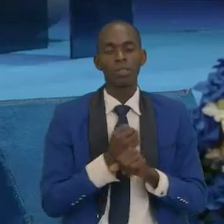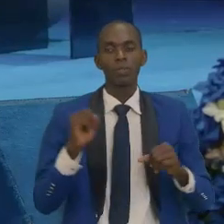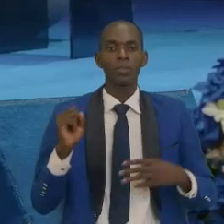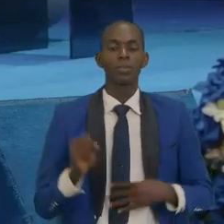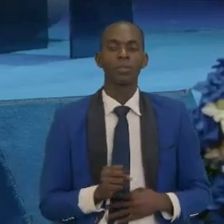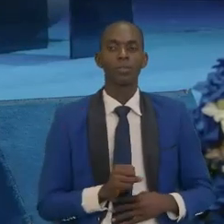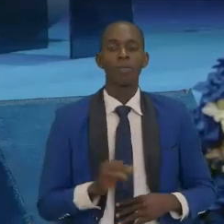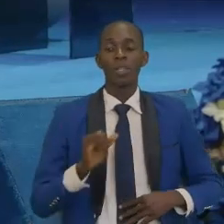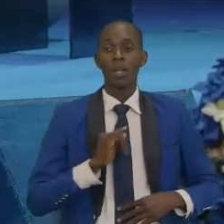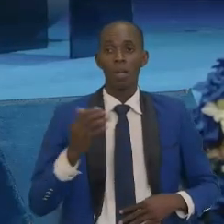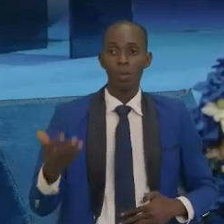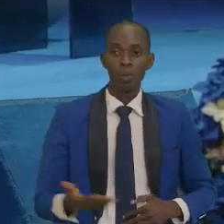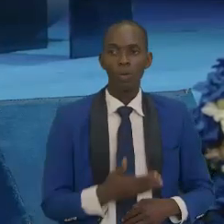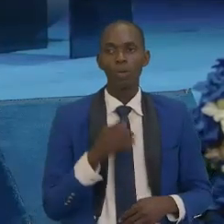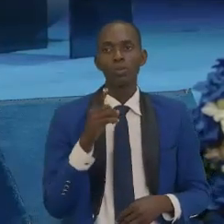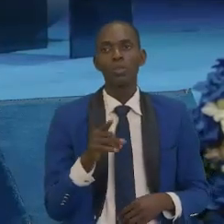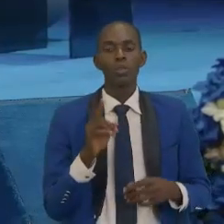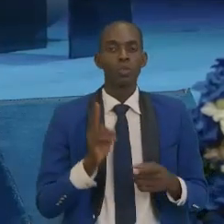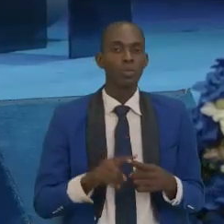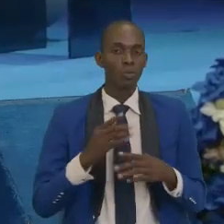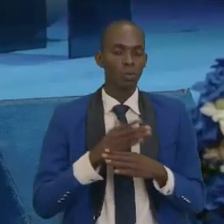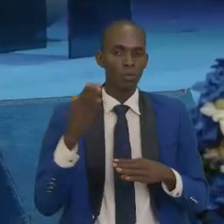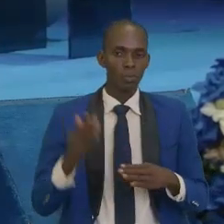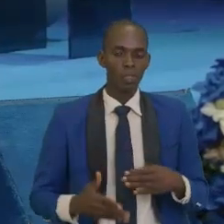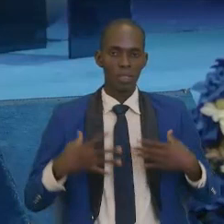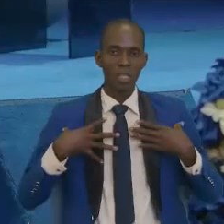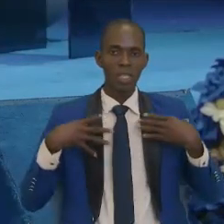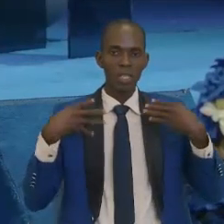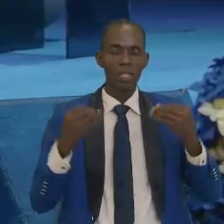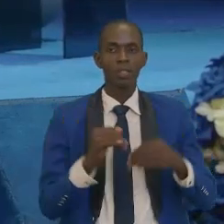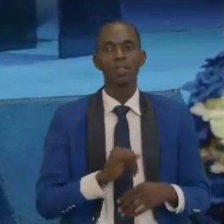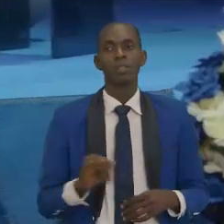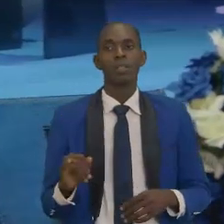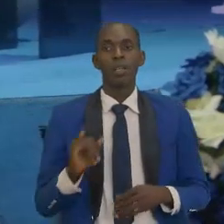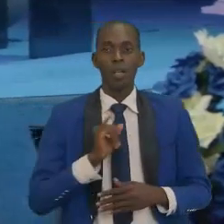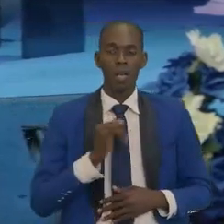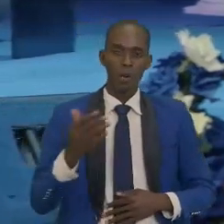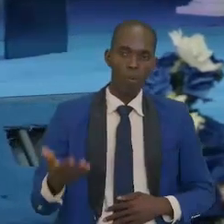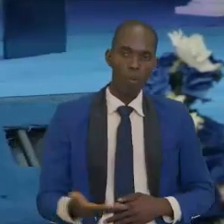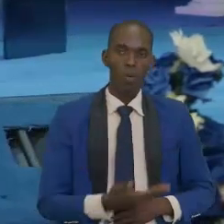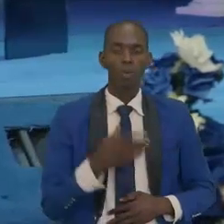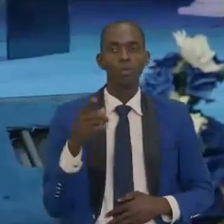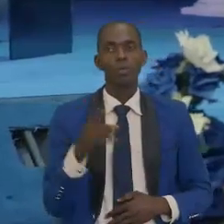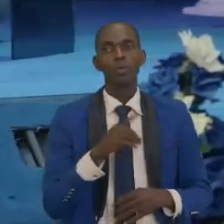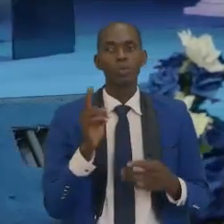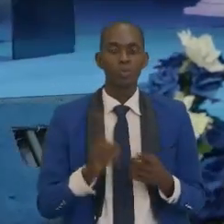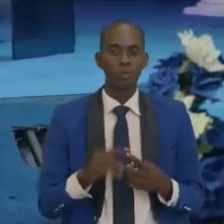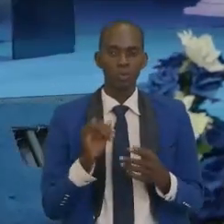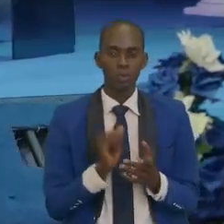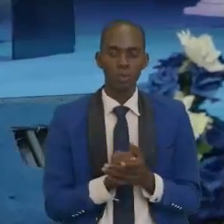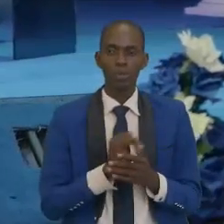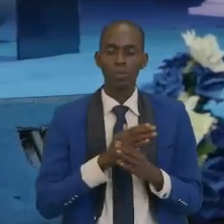I welcome you to definite healing. And I welcome you to definite deliverance.